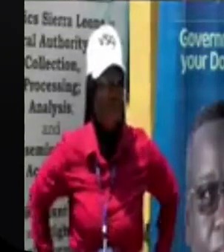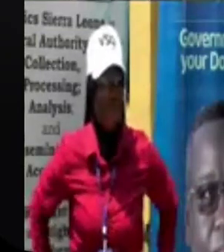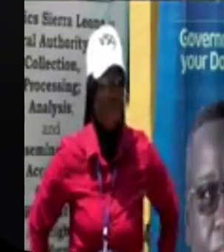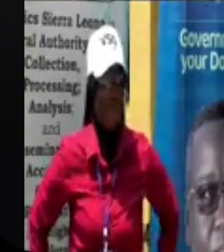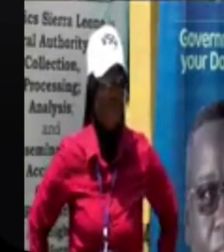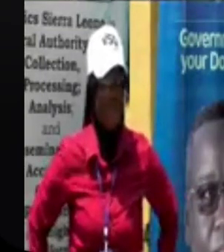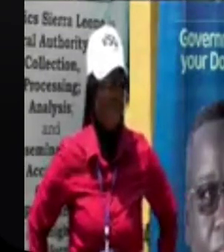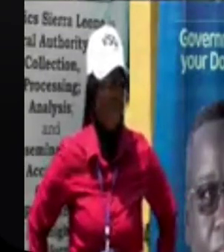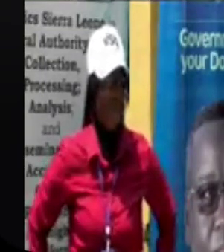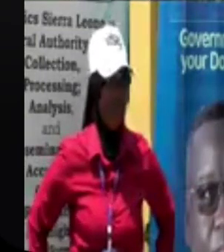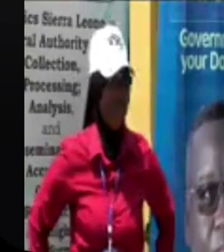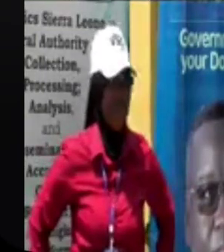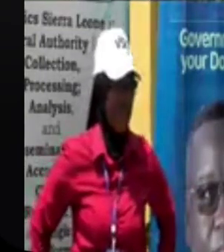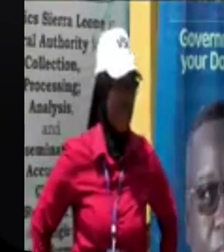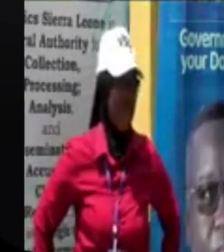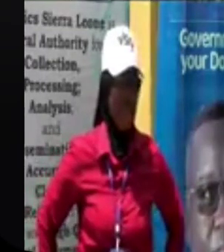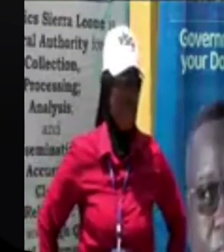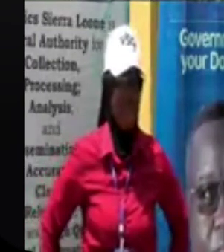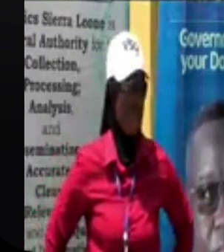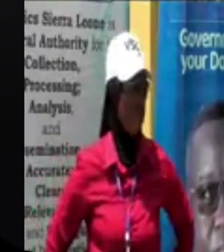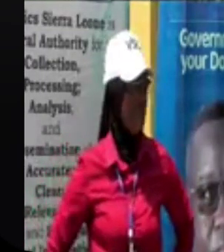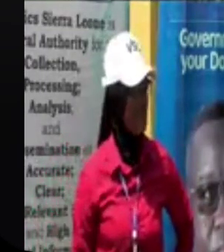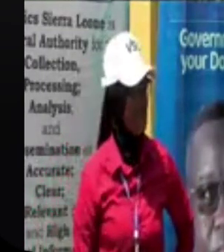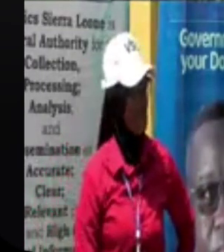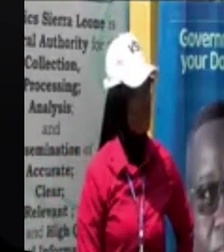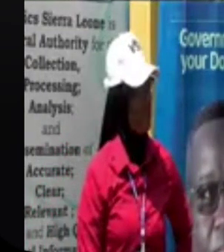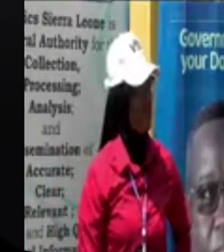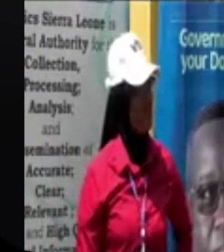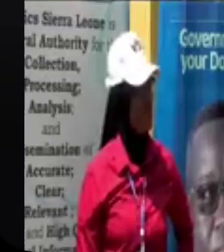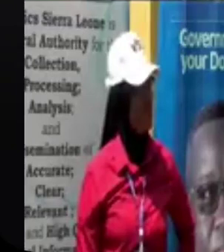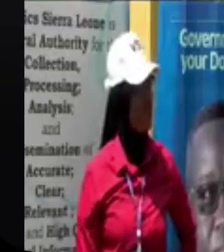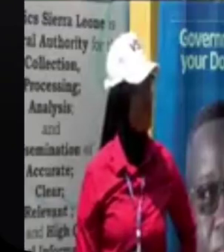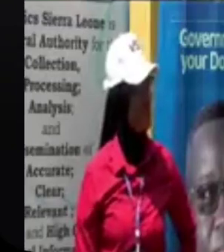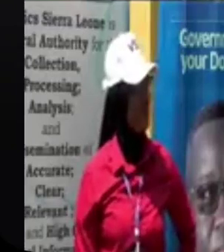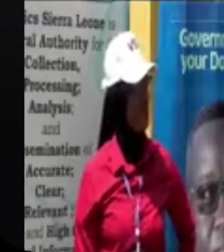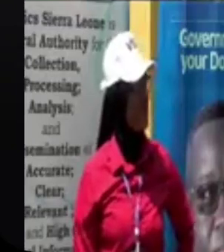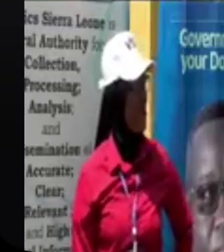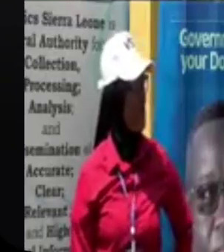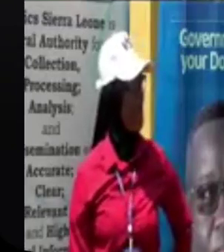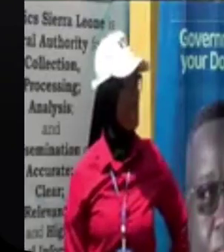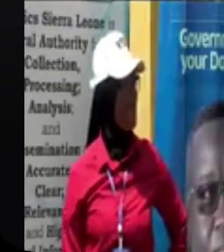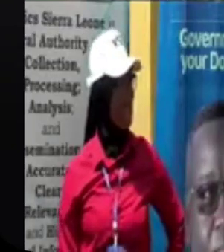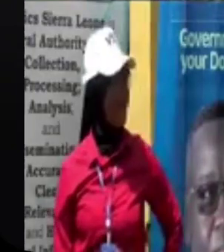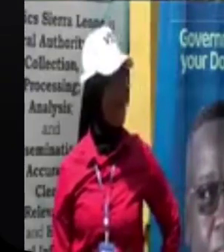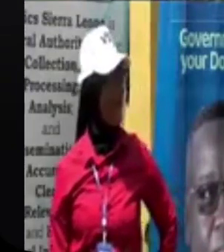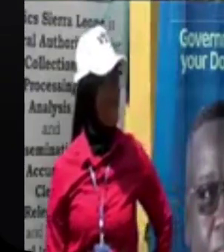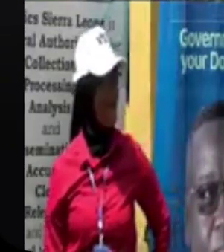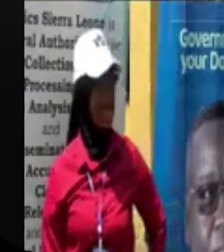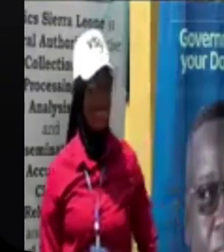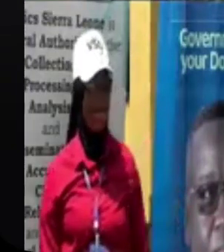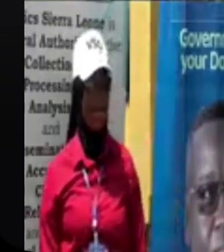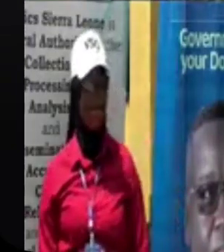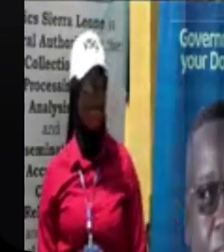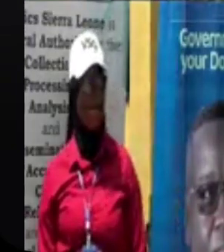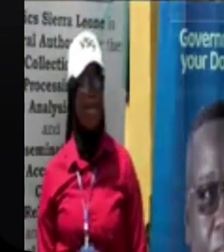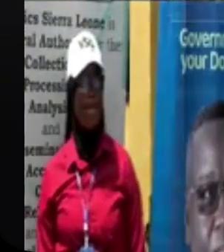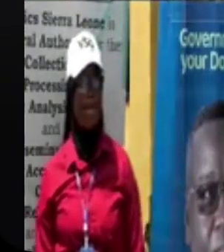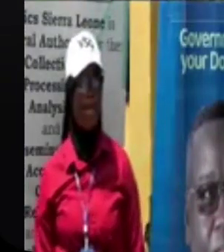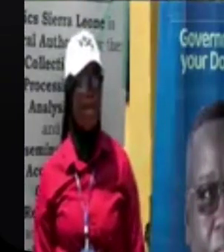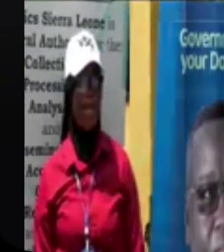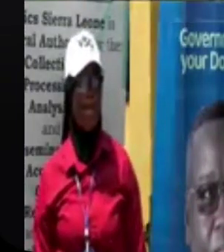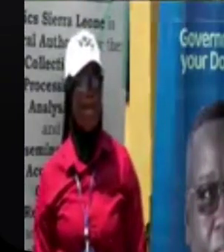Councilor. Yes. Wait. Let John go ahead. The camera will capture you. Go ahead.